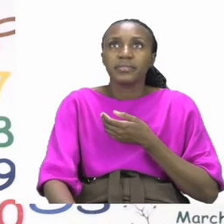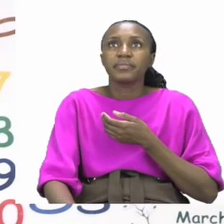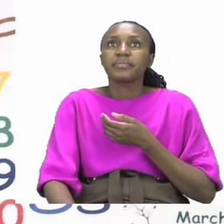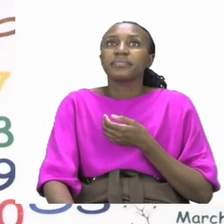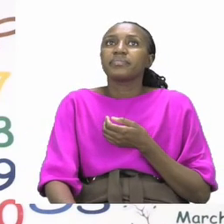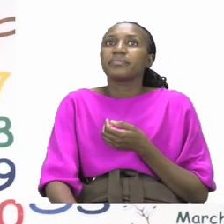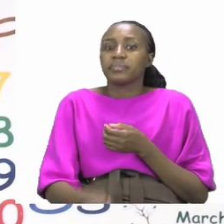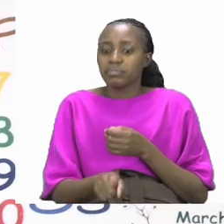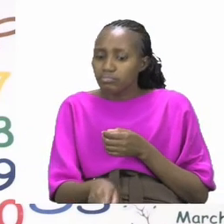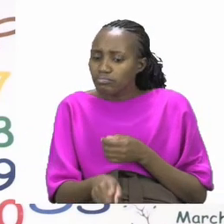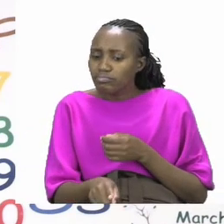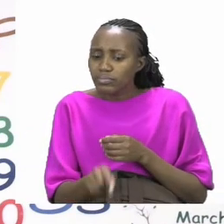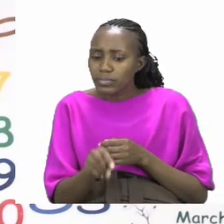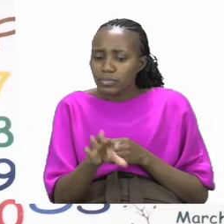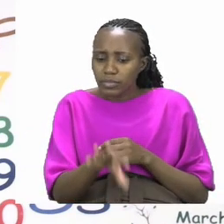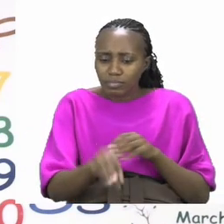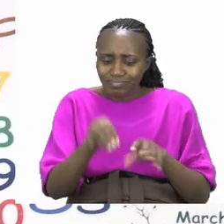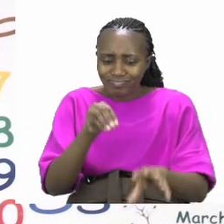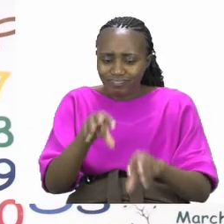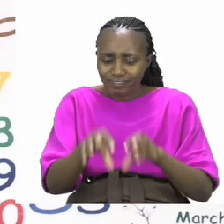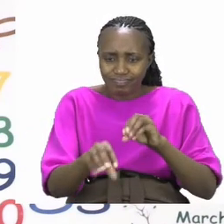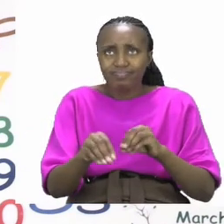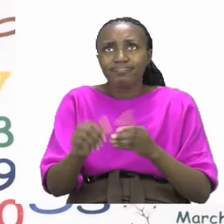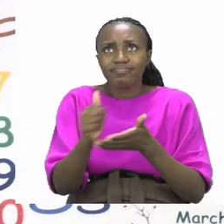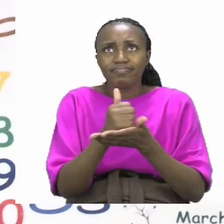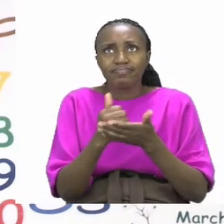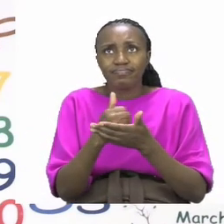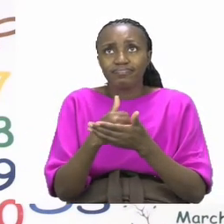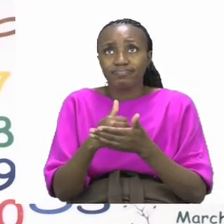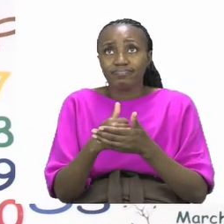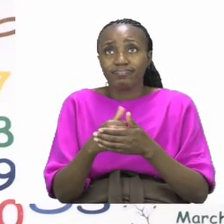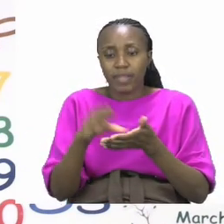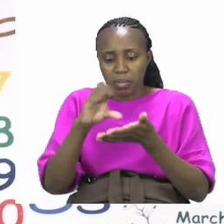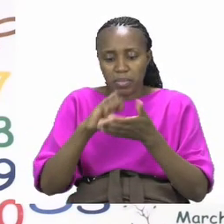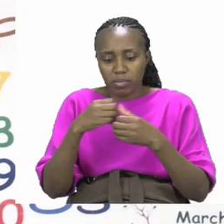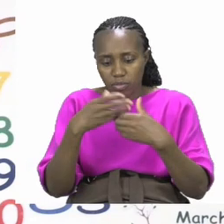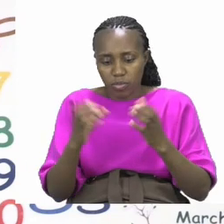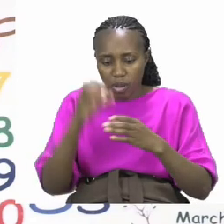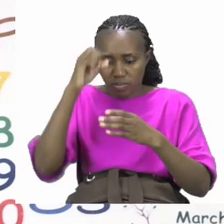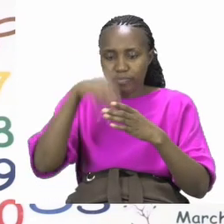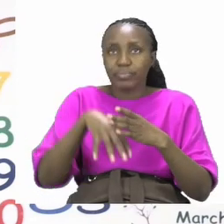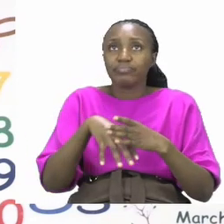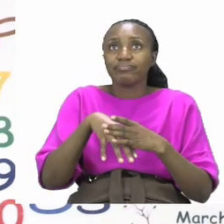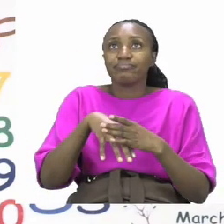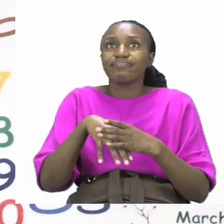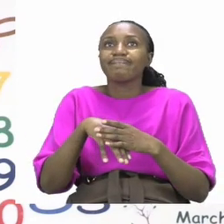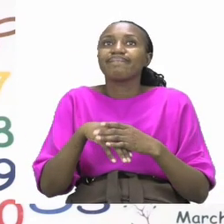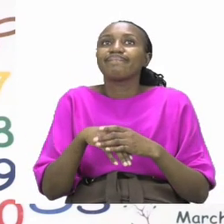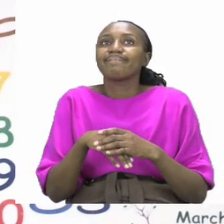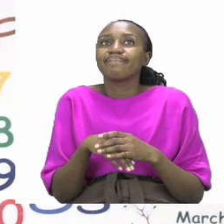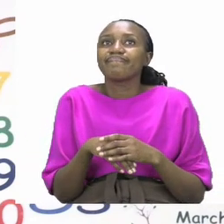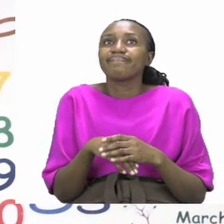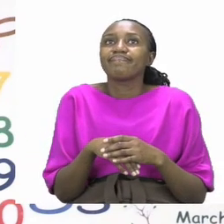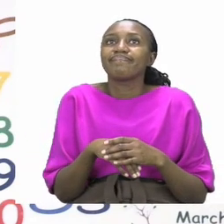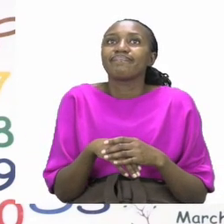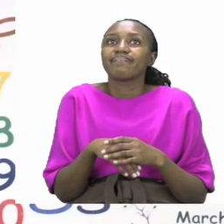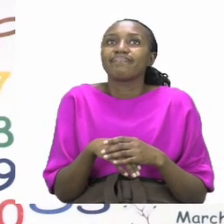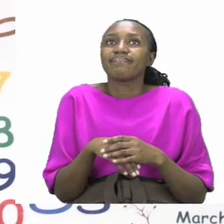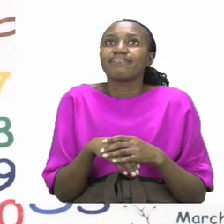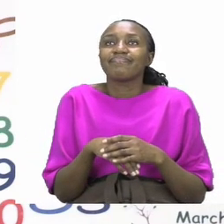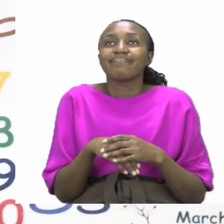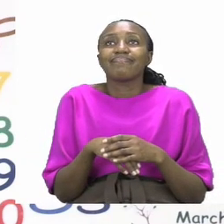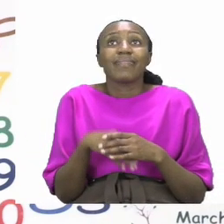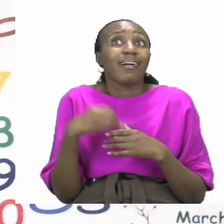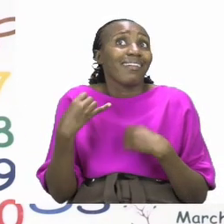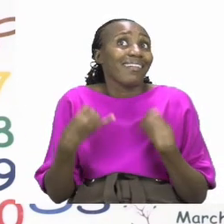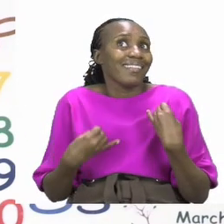that needs to be picked up and put into the bin because they have now become litter. So have fun with